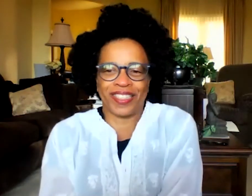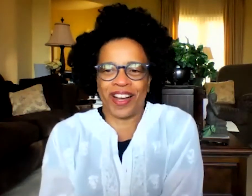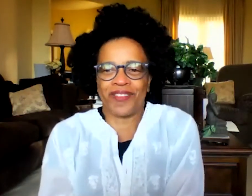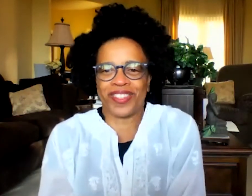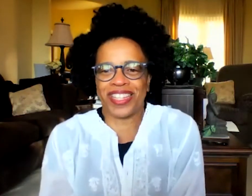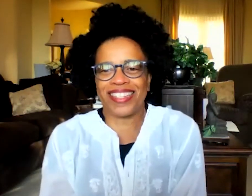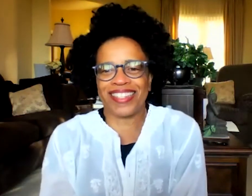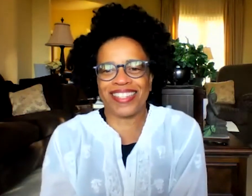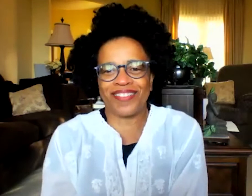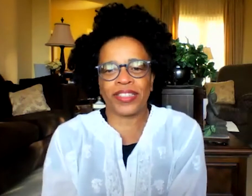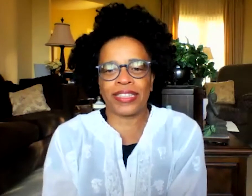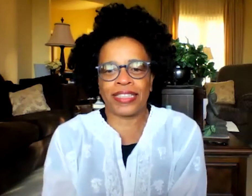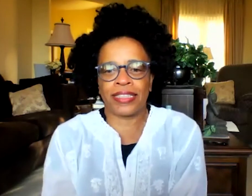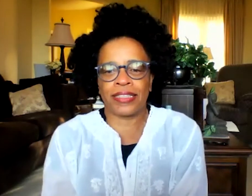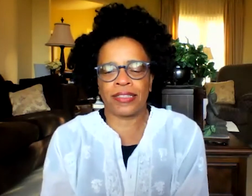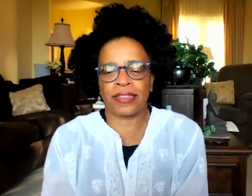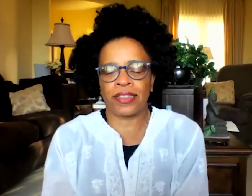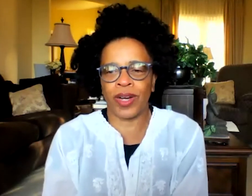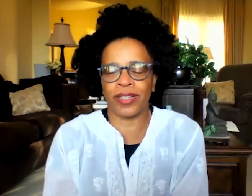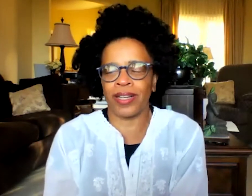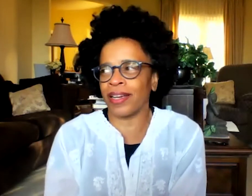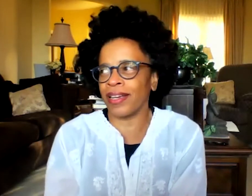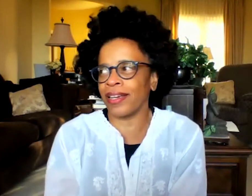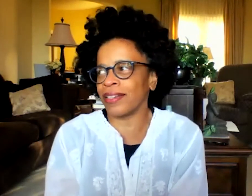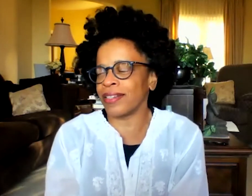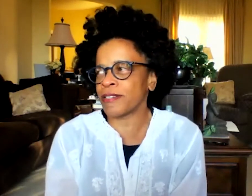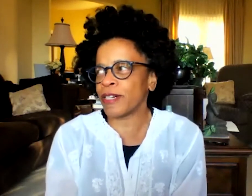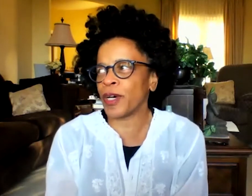and in conversations. It really is. So